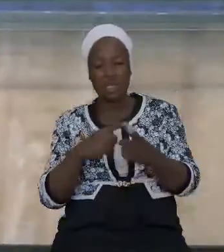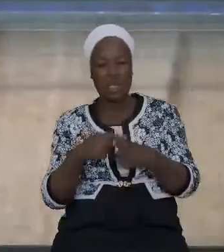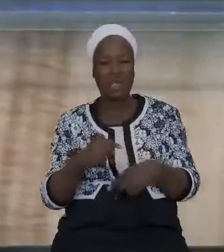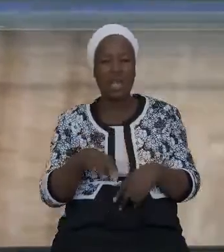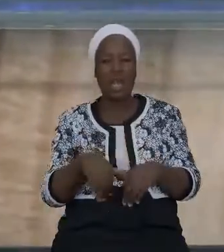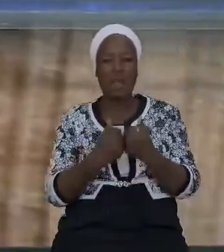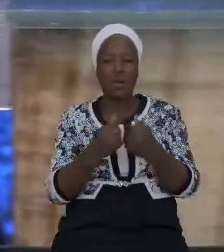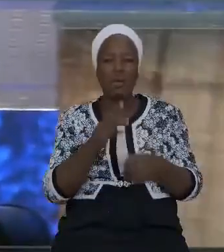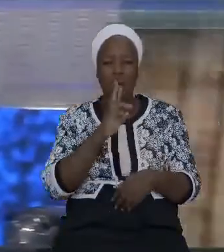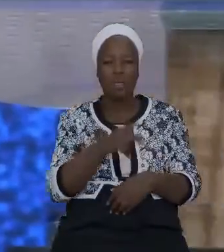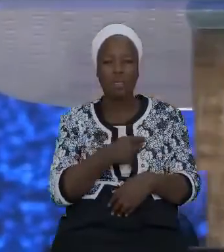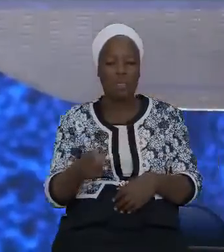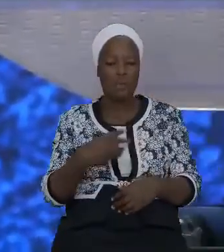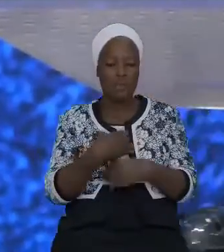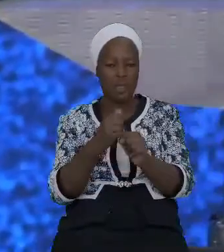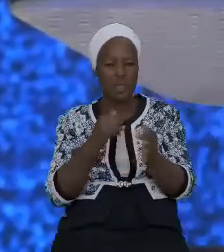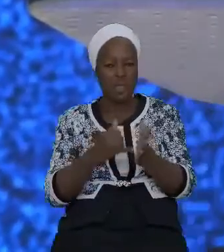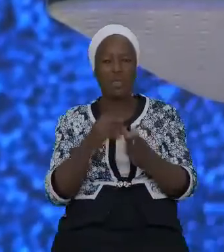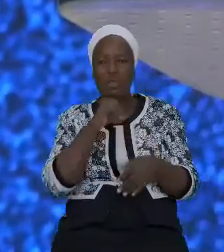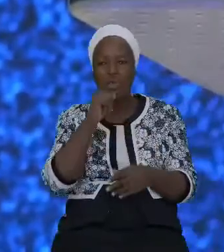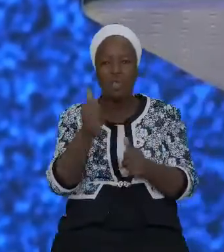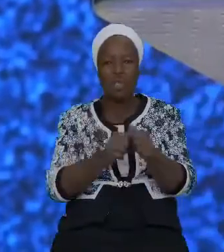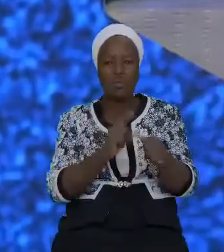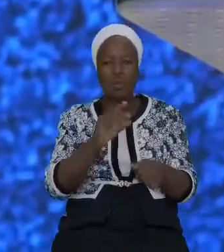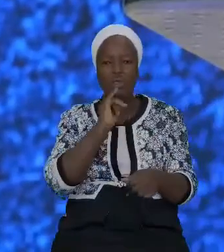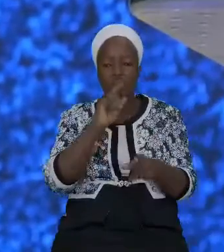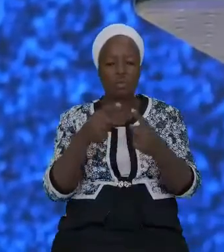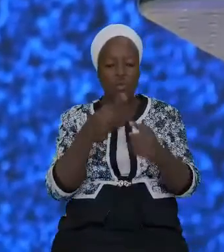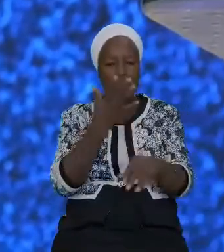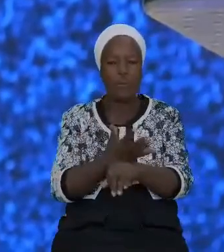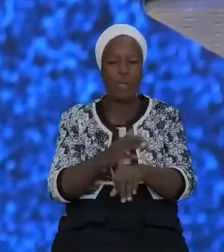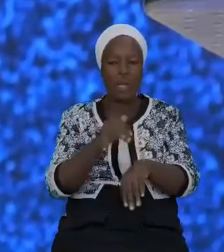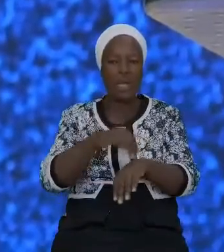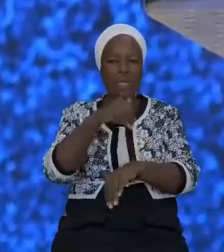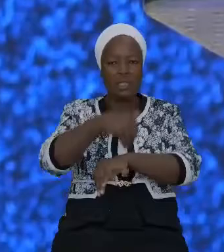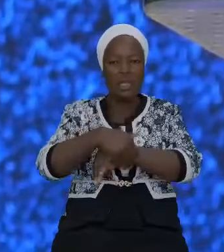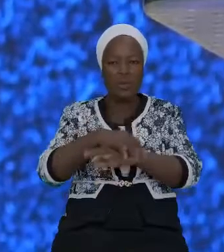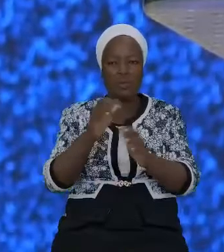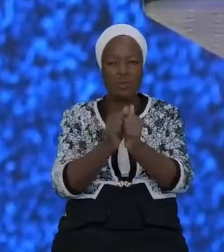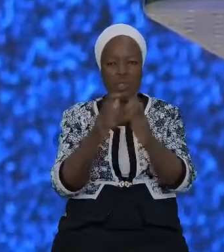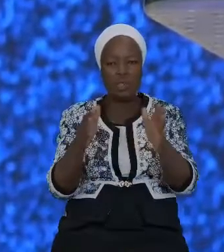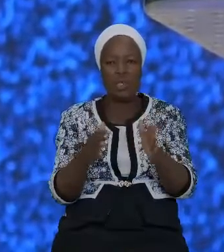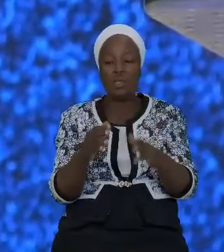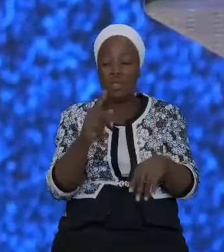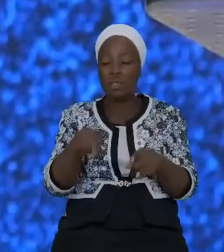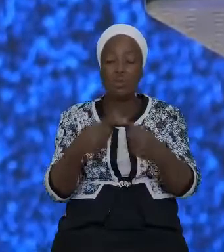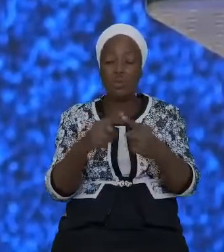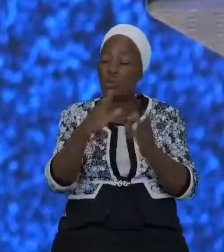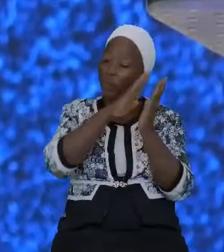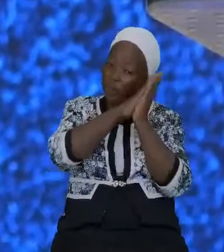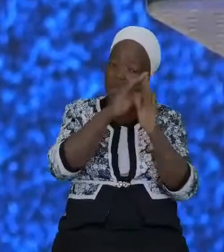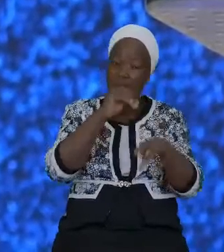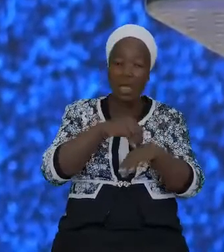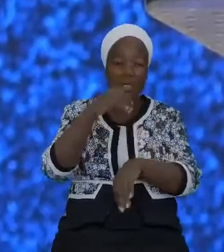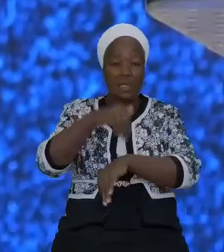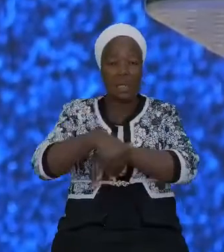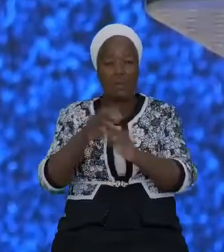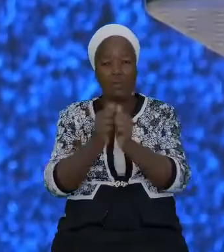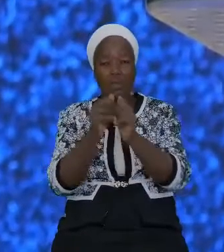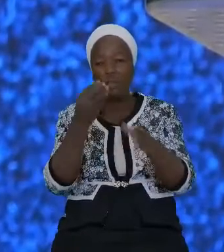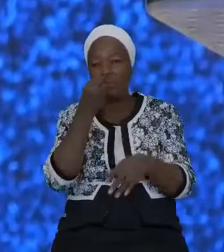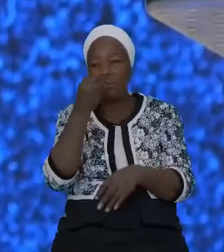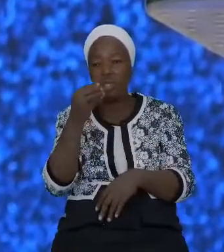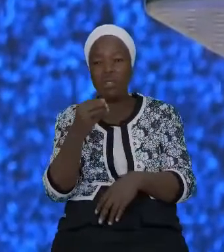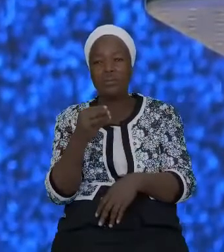Not everybody is going to bed at night without taking anything. How are they making it?